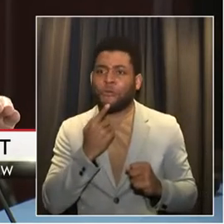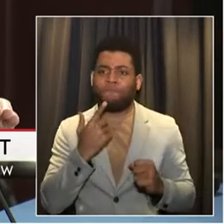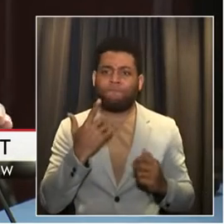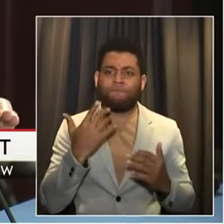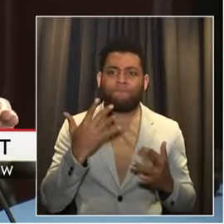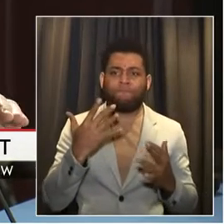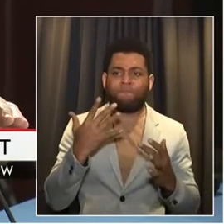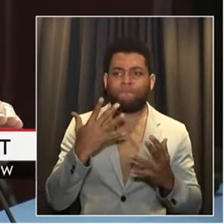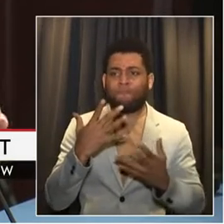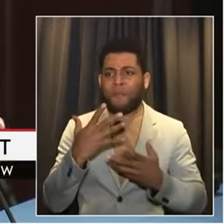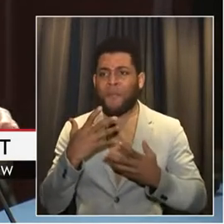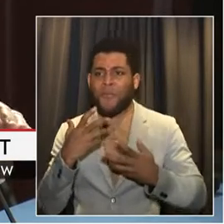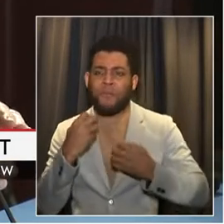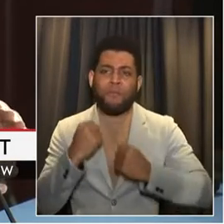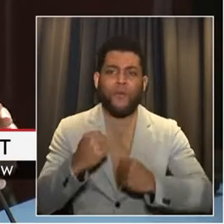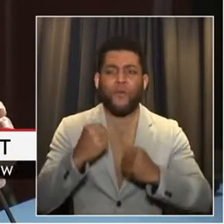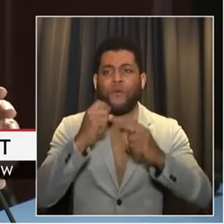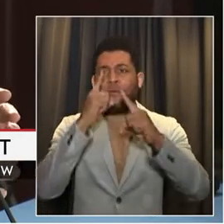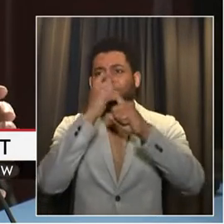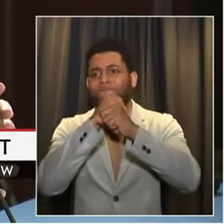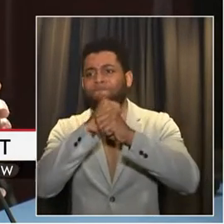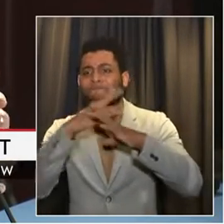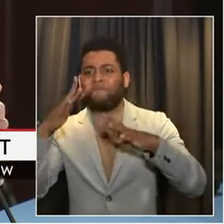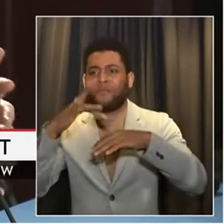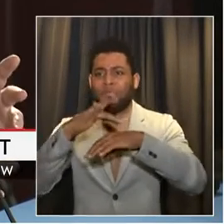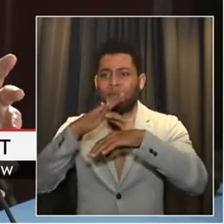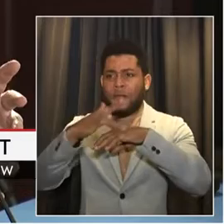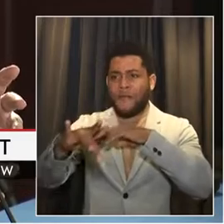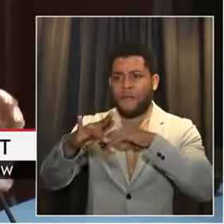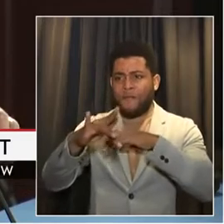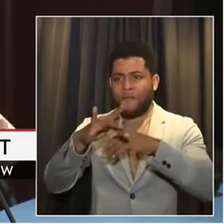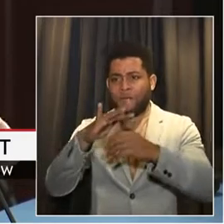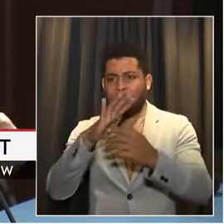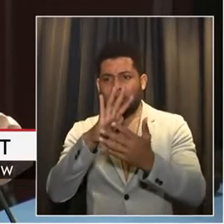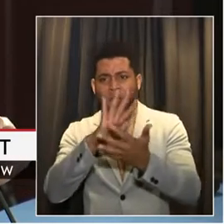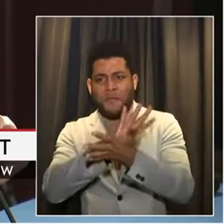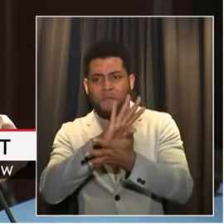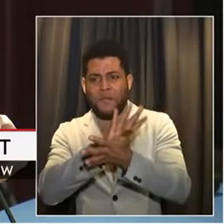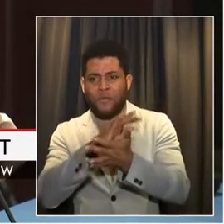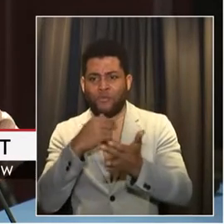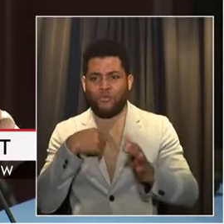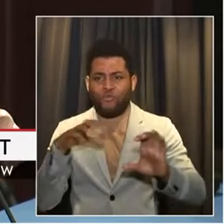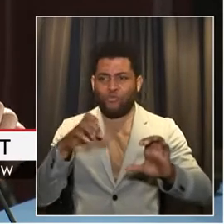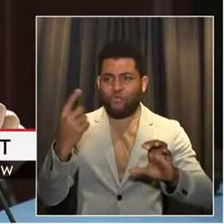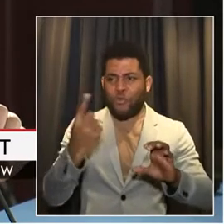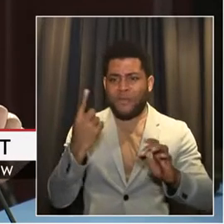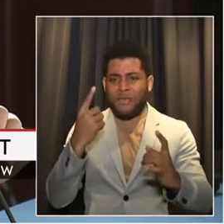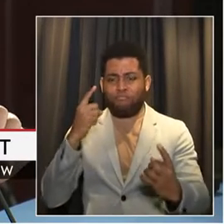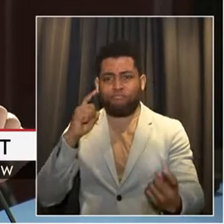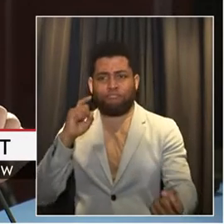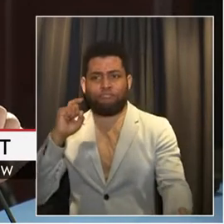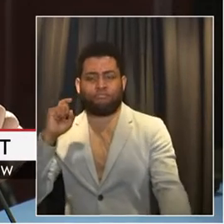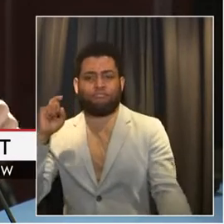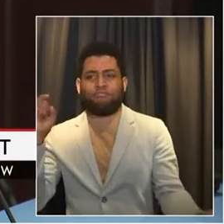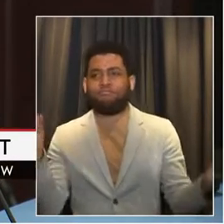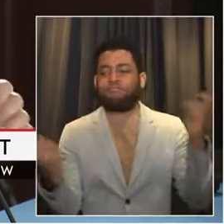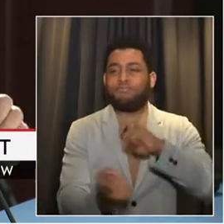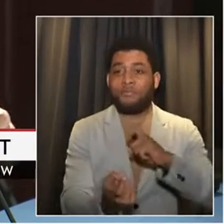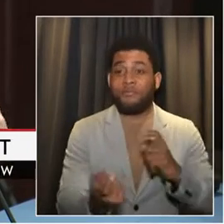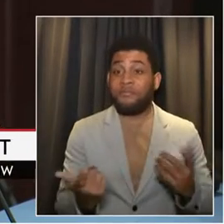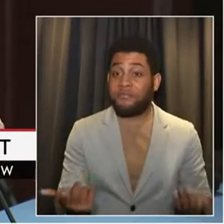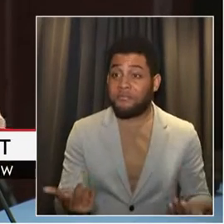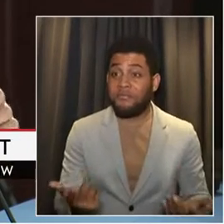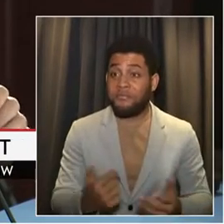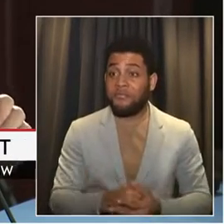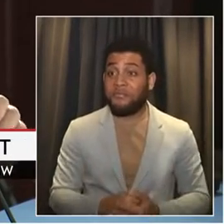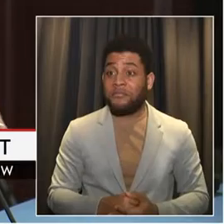blank piece of paper with the 2-block area and do something radical. And I think you want to have all of